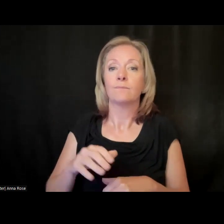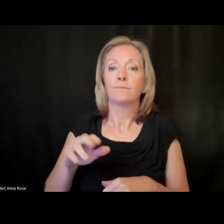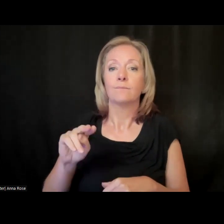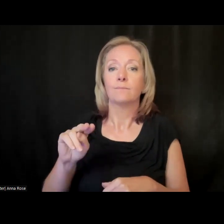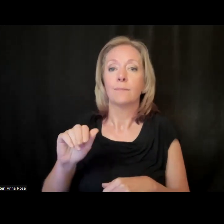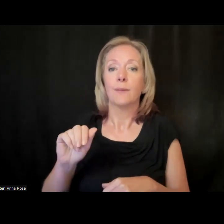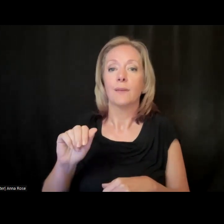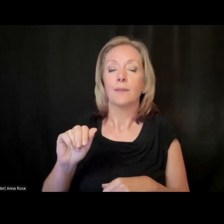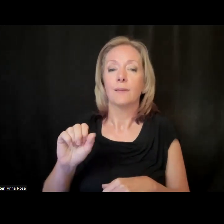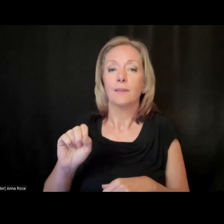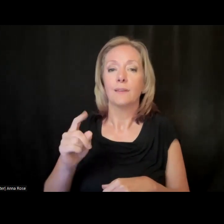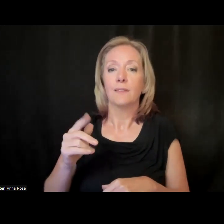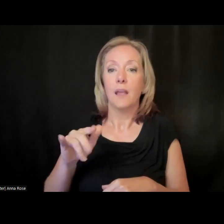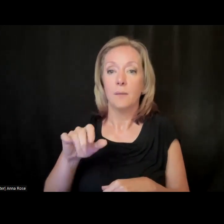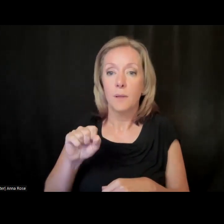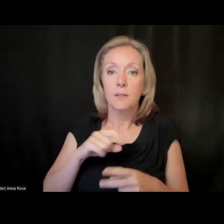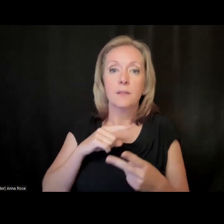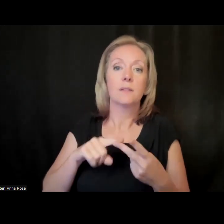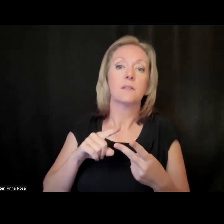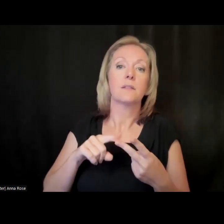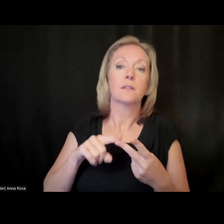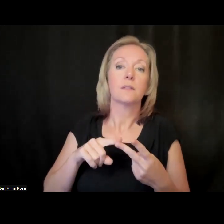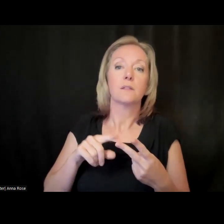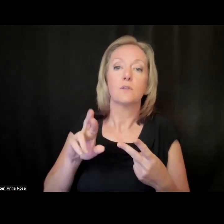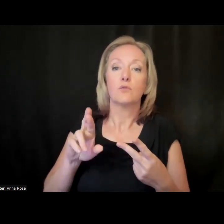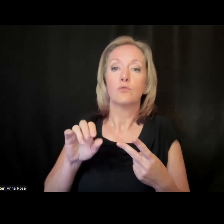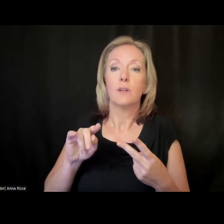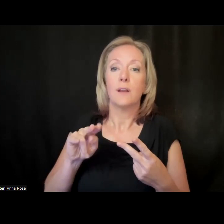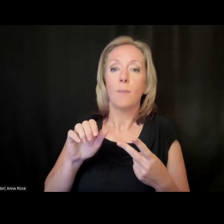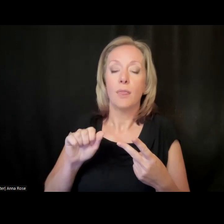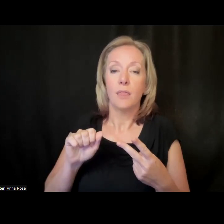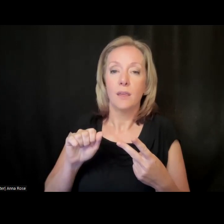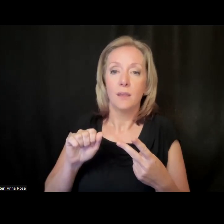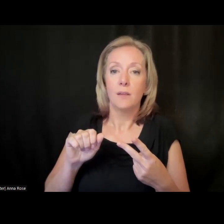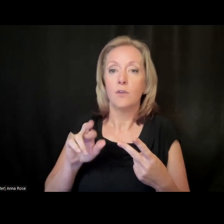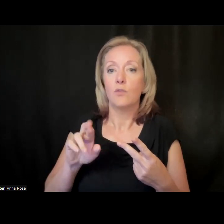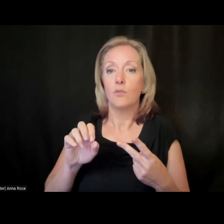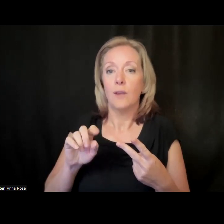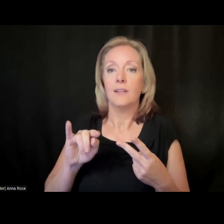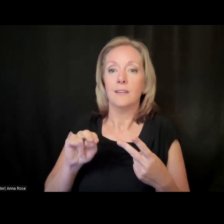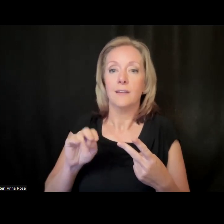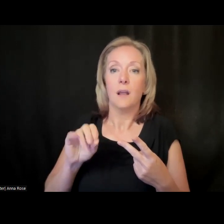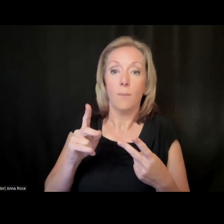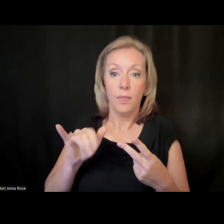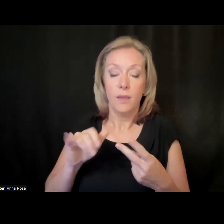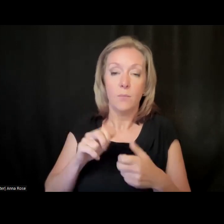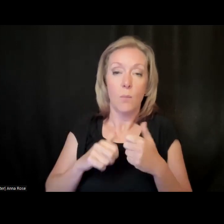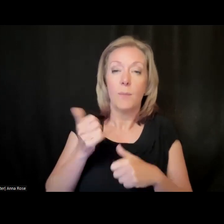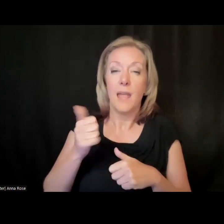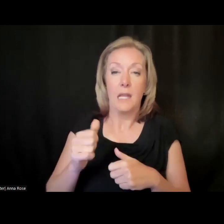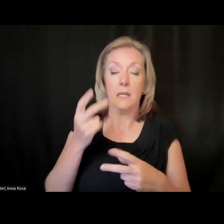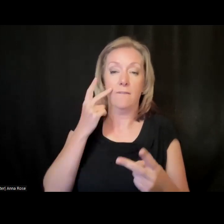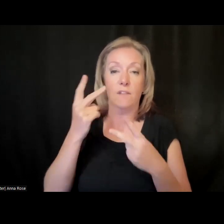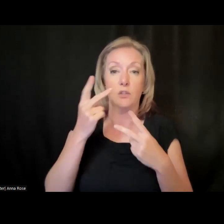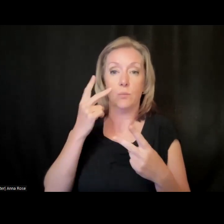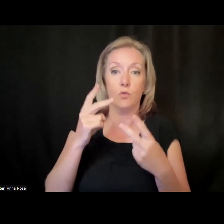we know if there's retinopathy, prematurity, we know if there's optic nerve hypoplasia. So there are things that should be visible under